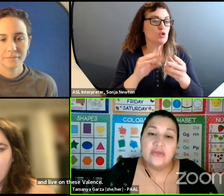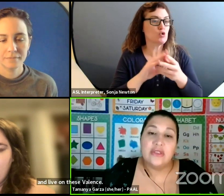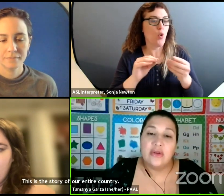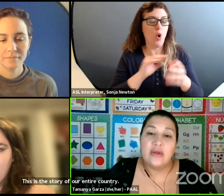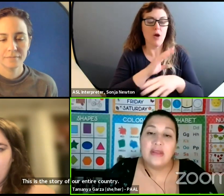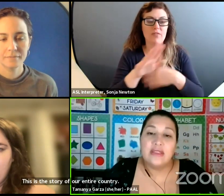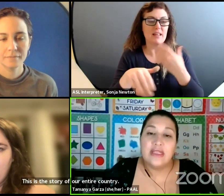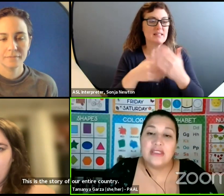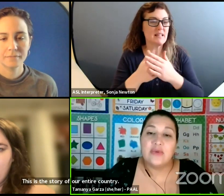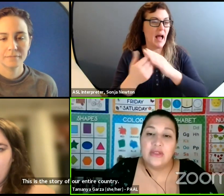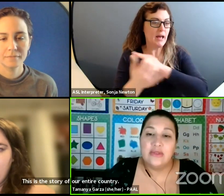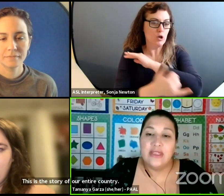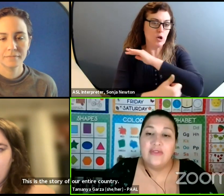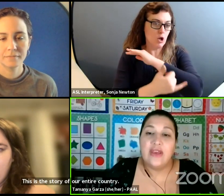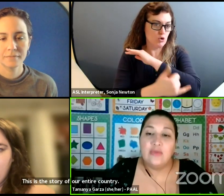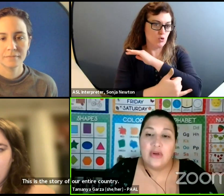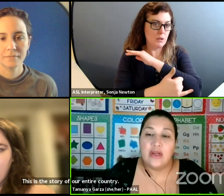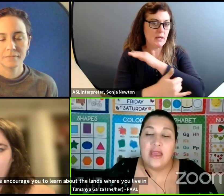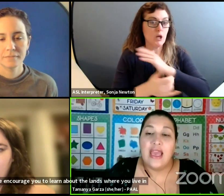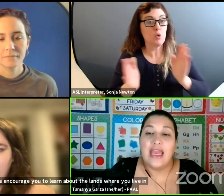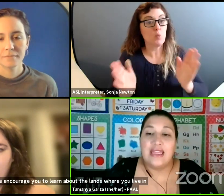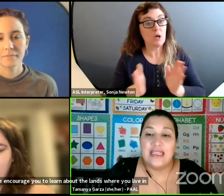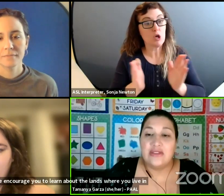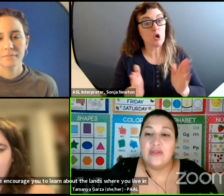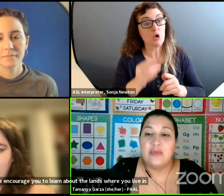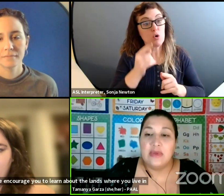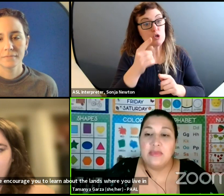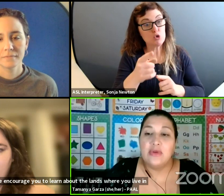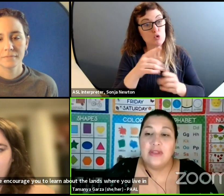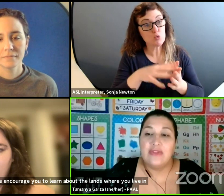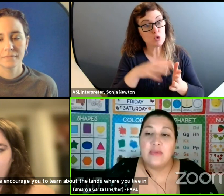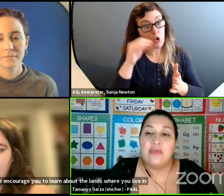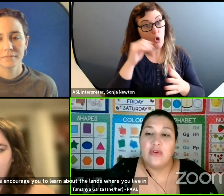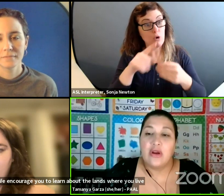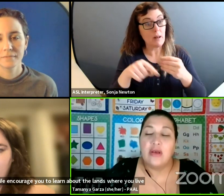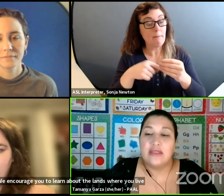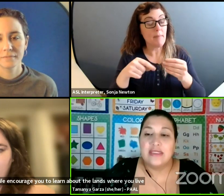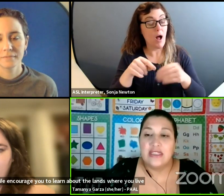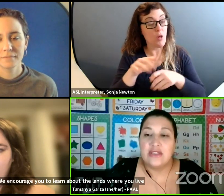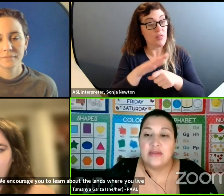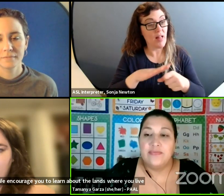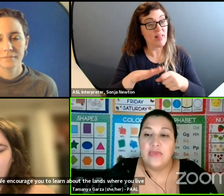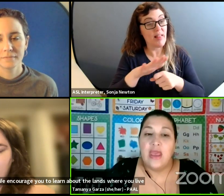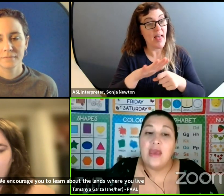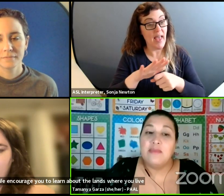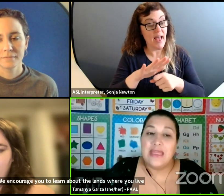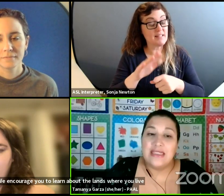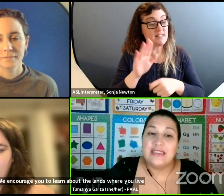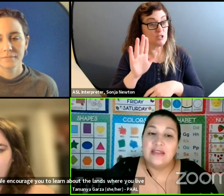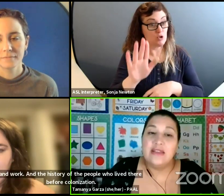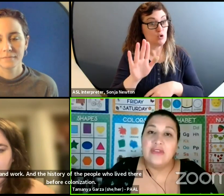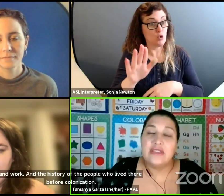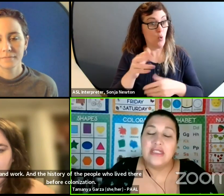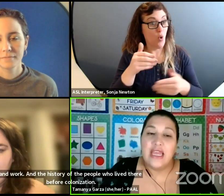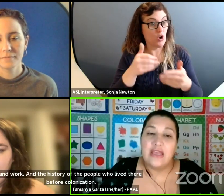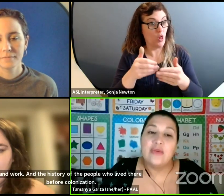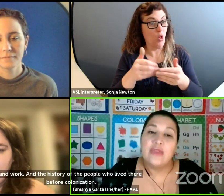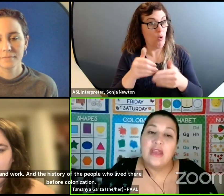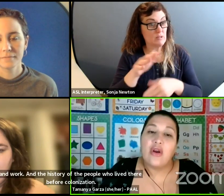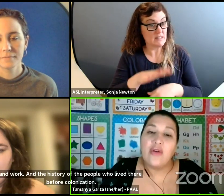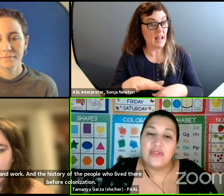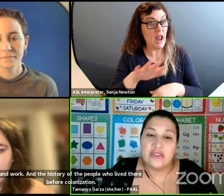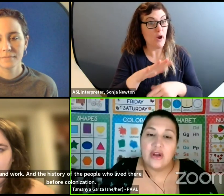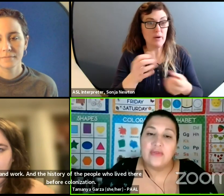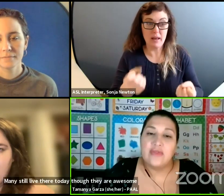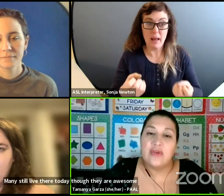encourage you to learn about the lands where you live and work, and the history of the people who lived there before colonization. Many still live there today,